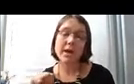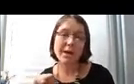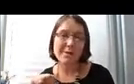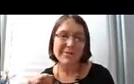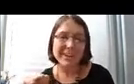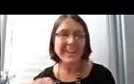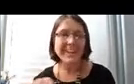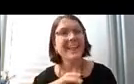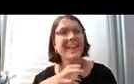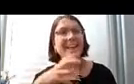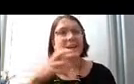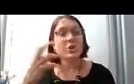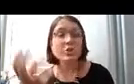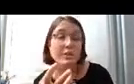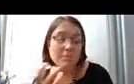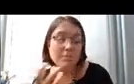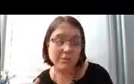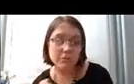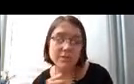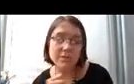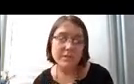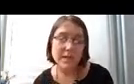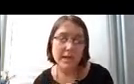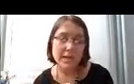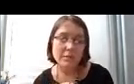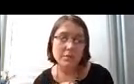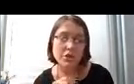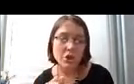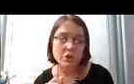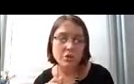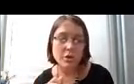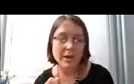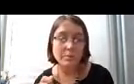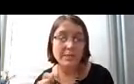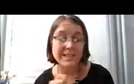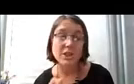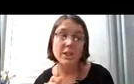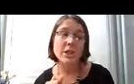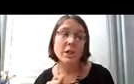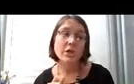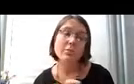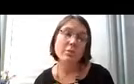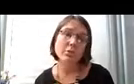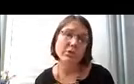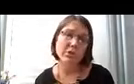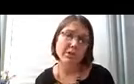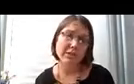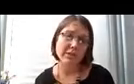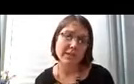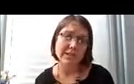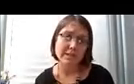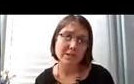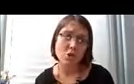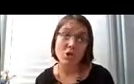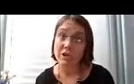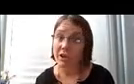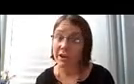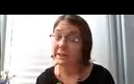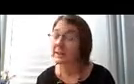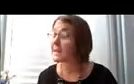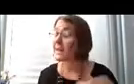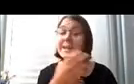classroom. However, using Microsoft Teams today, I'm going to show you how potentially you may want to deliver this